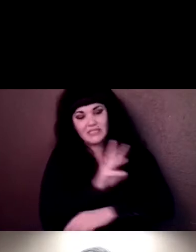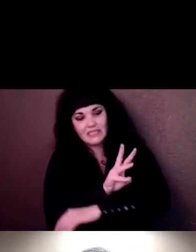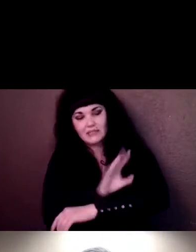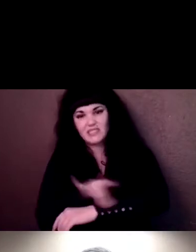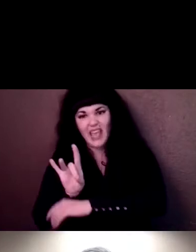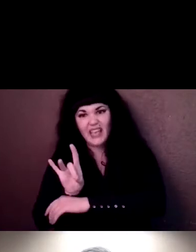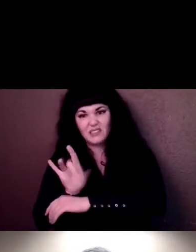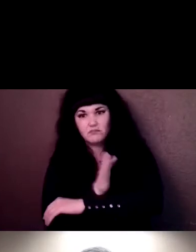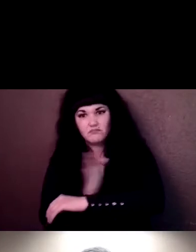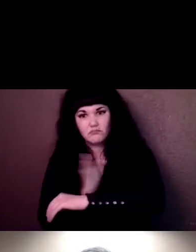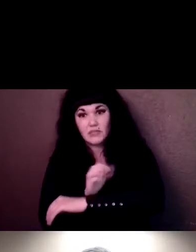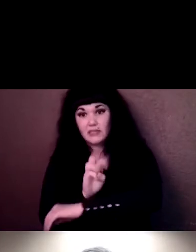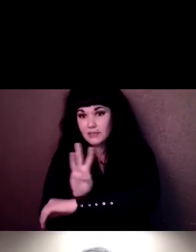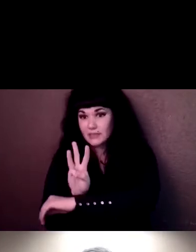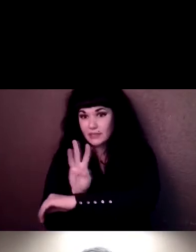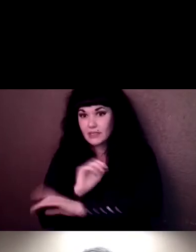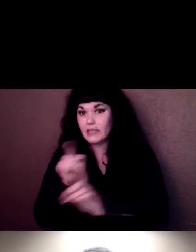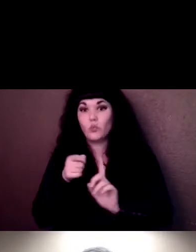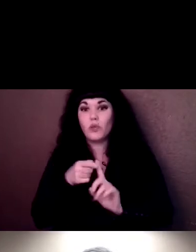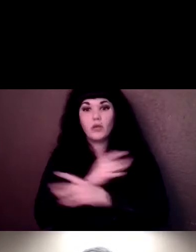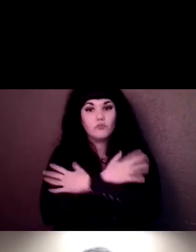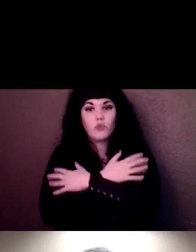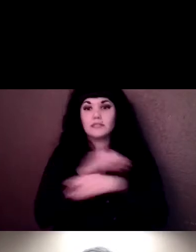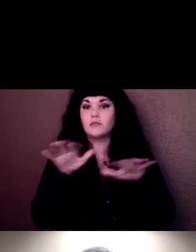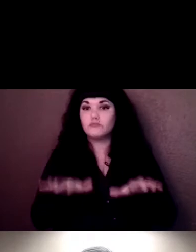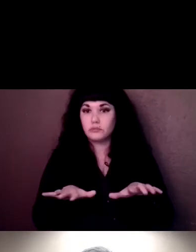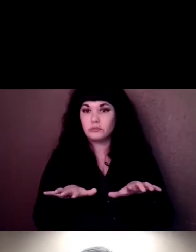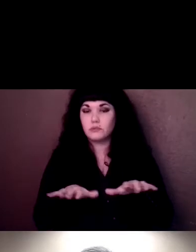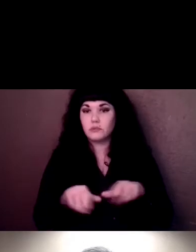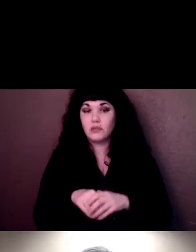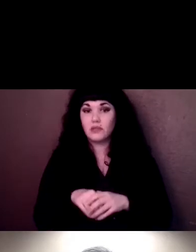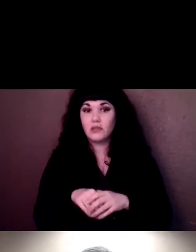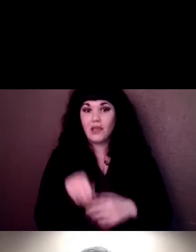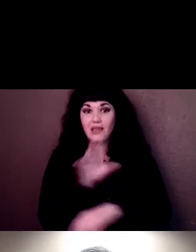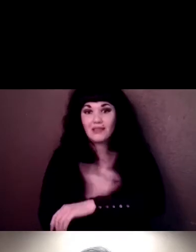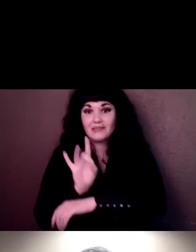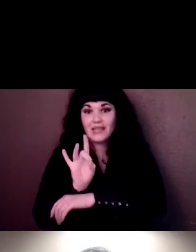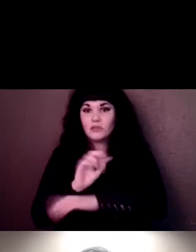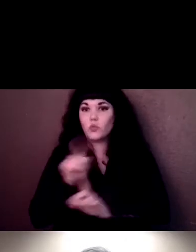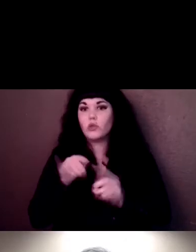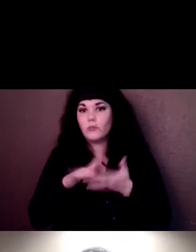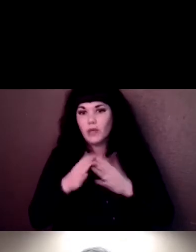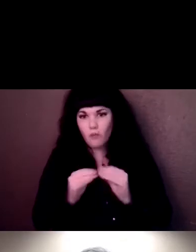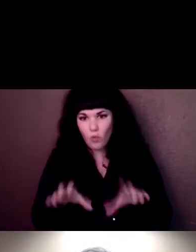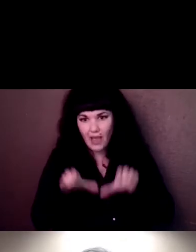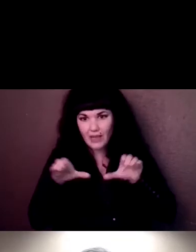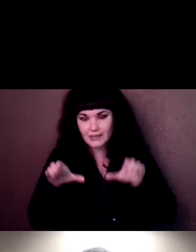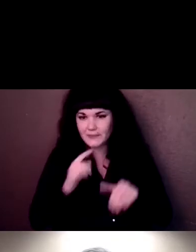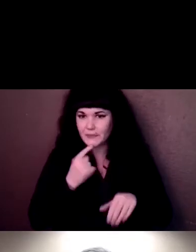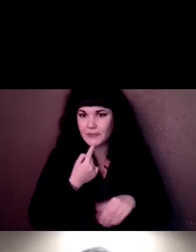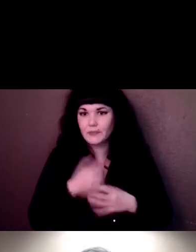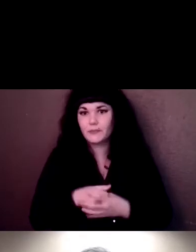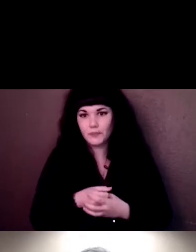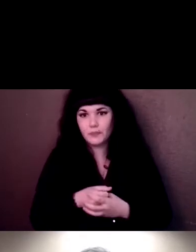And 6 being at rest, and 8, of course, becoming, what you see when you become more active. Now, notice that at the